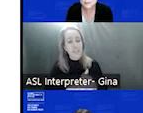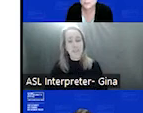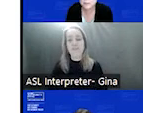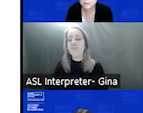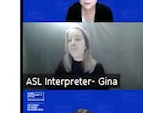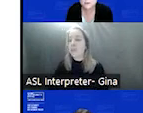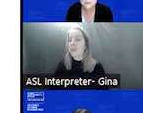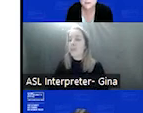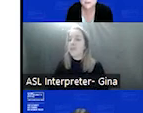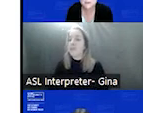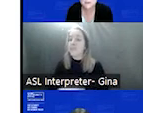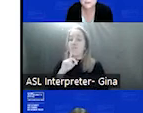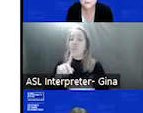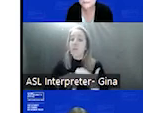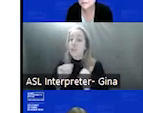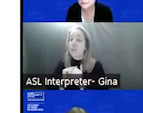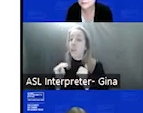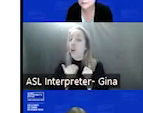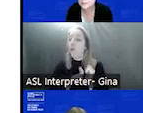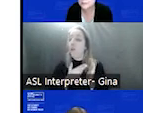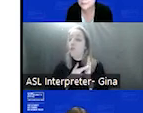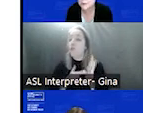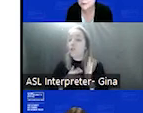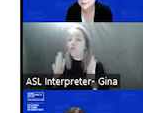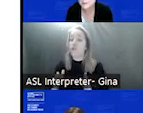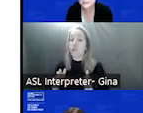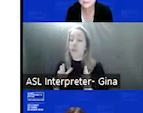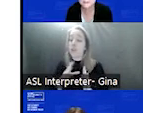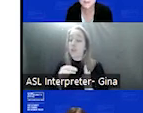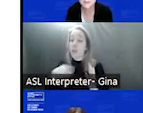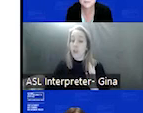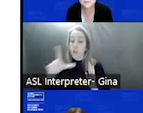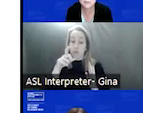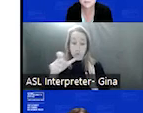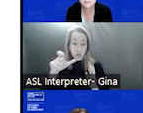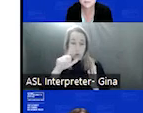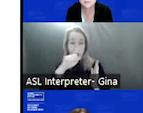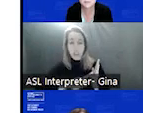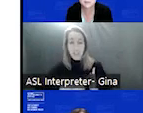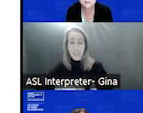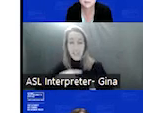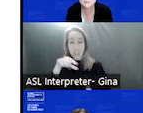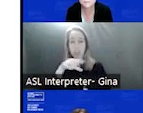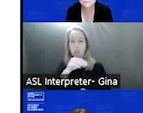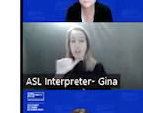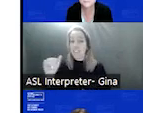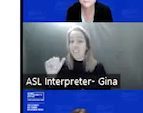going to check with our registrars and those who are checking the Q&A, whether we have any additional